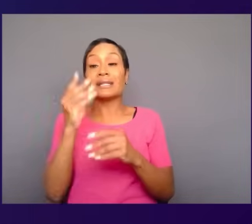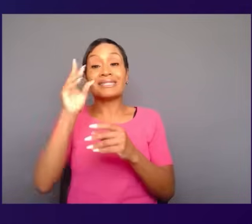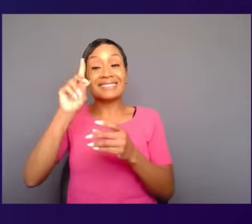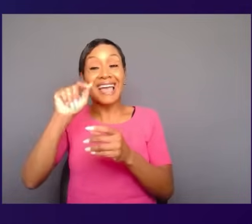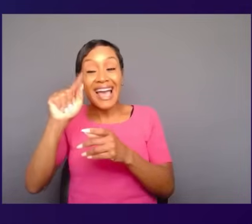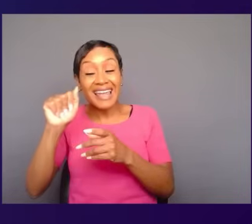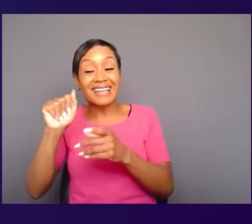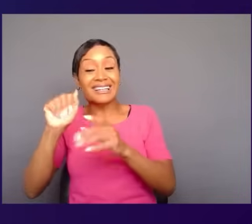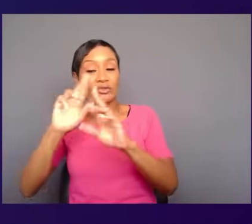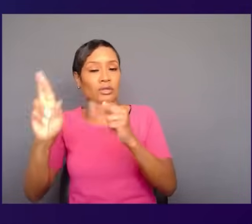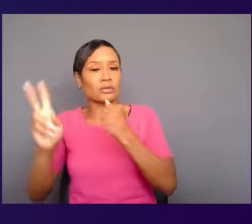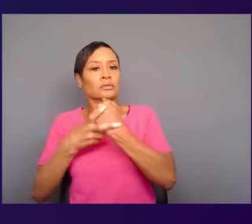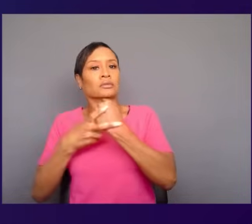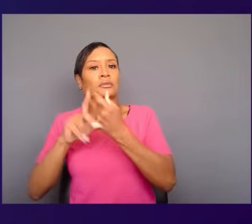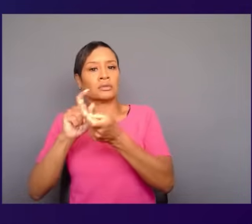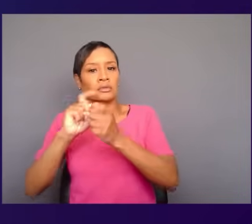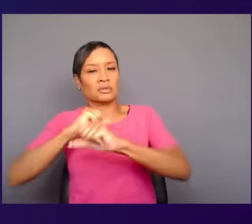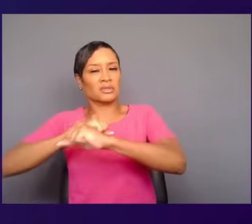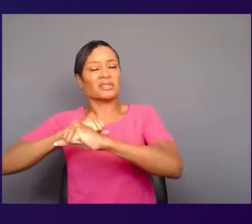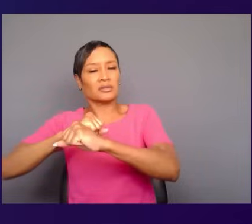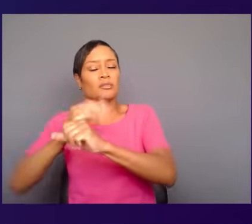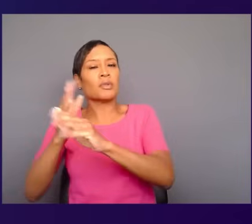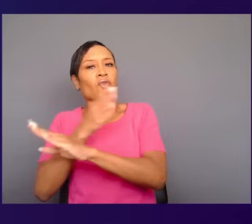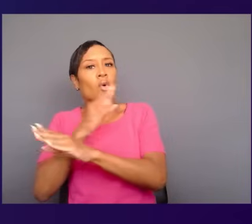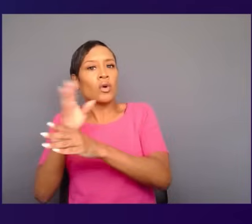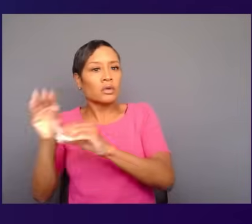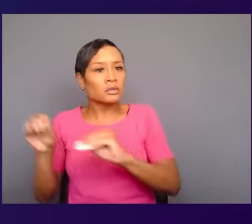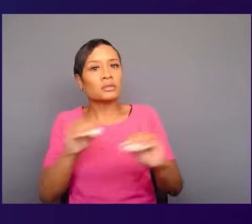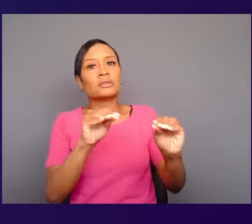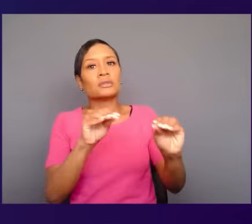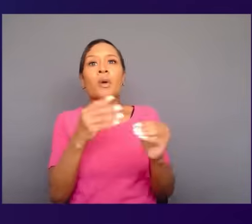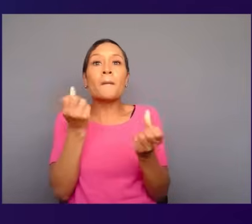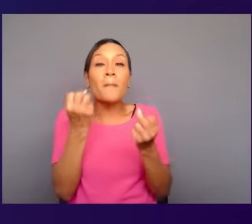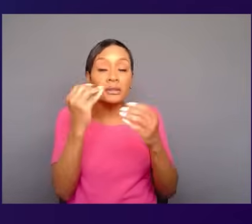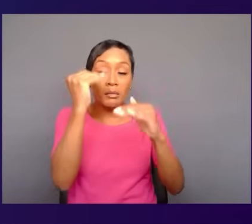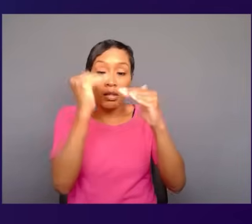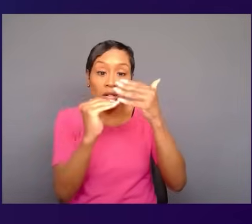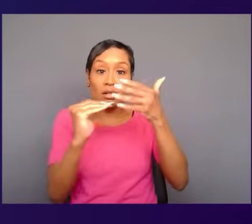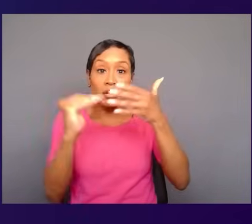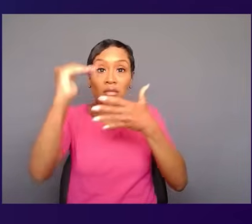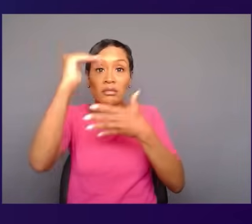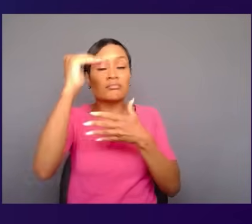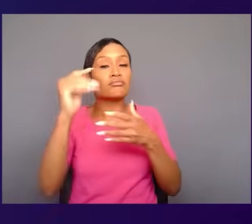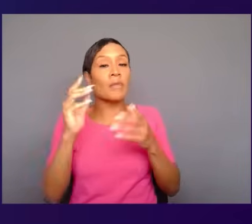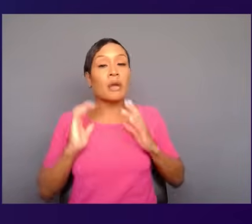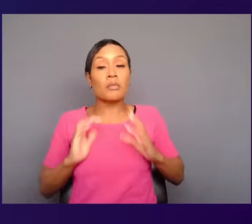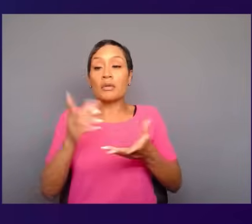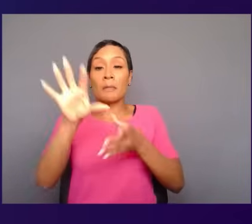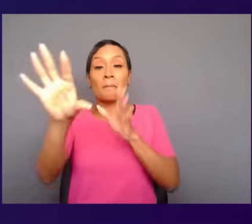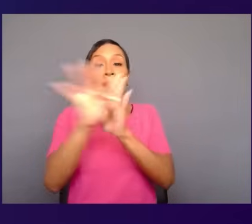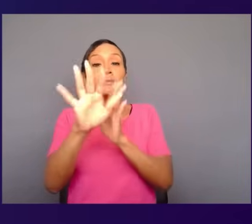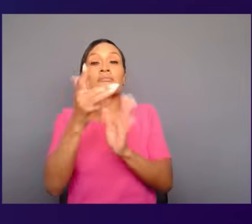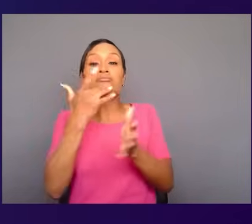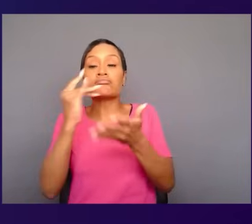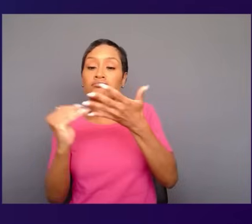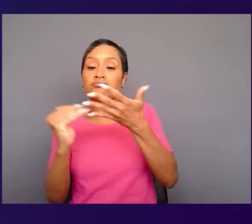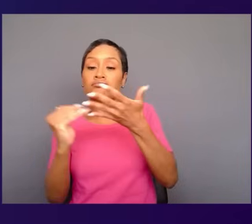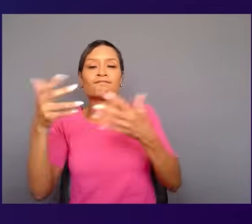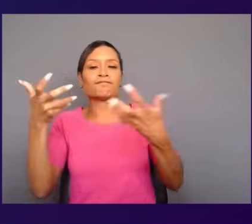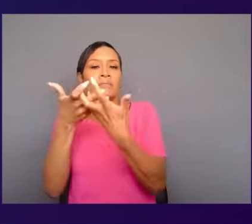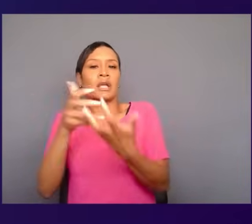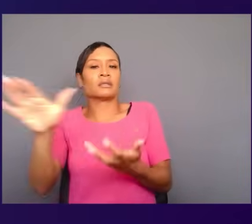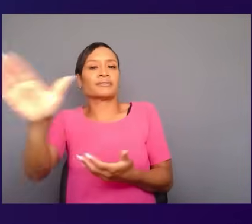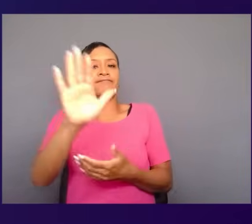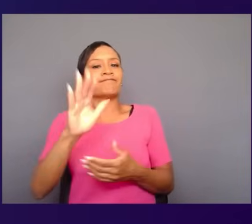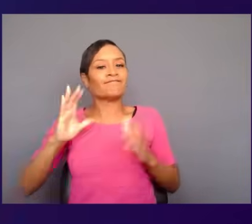rest. So we provide multiple server-side encryption offerings that customers can choose to meet their needs.